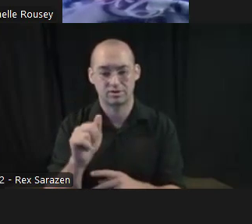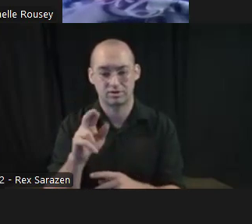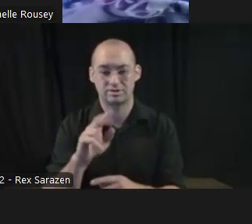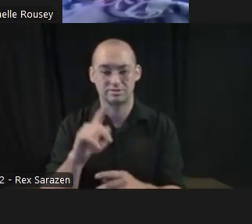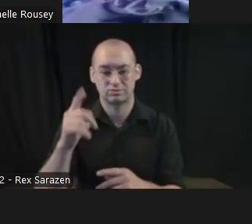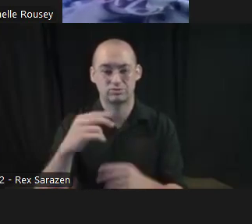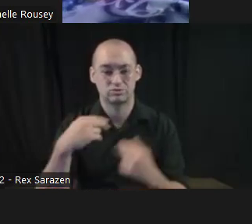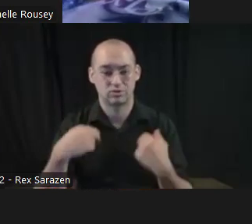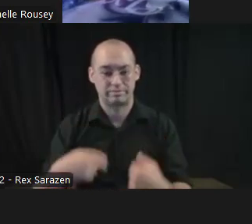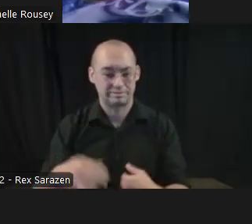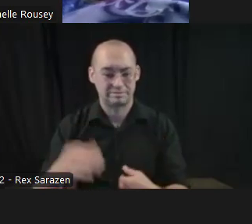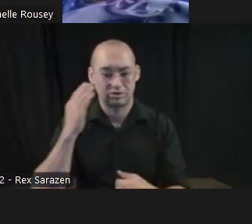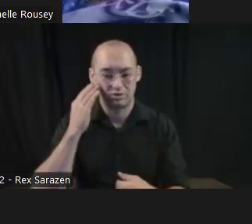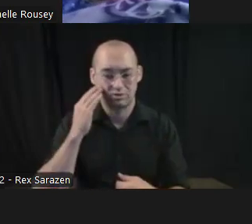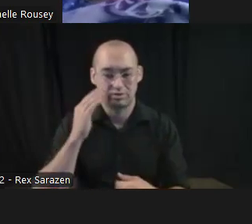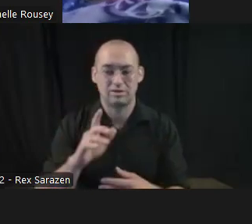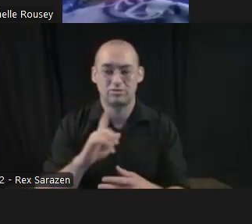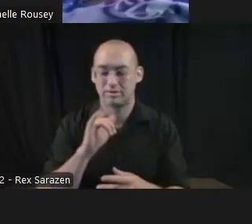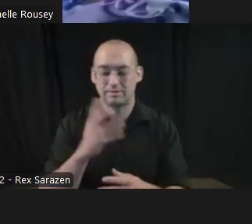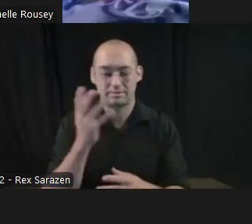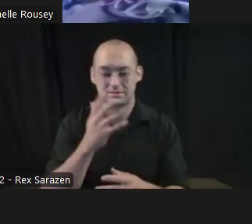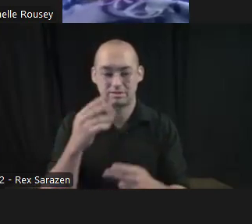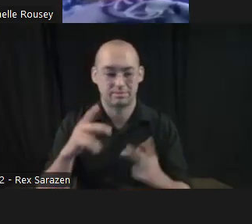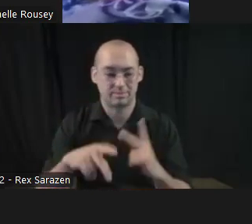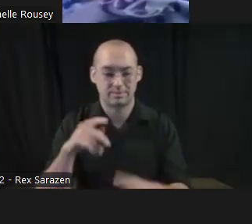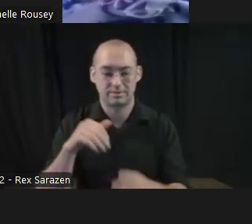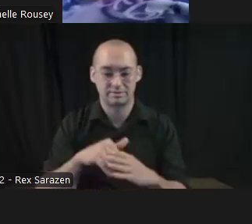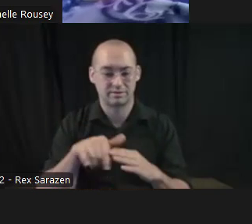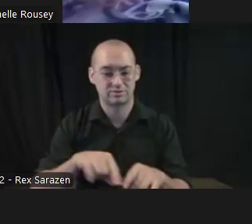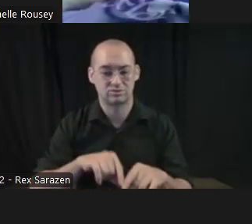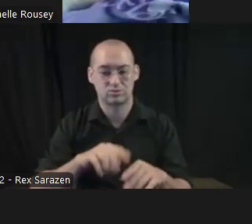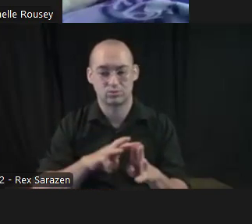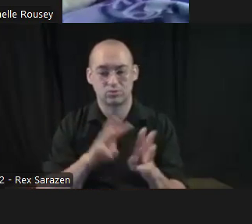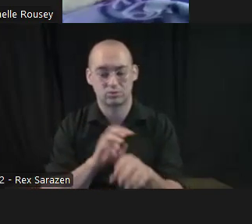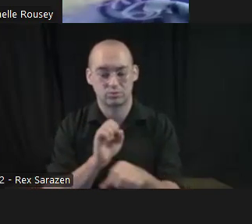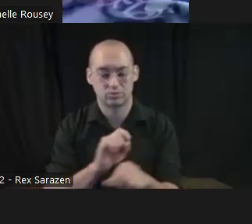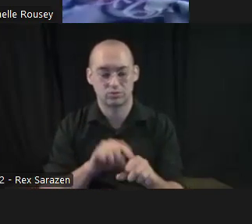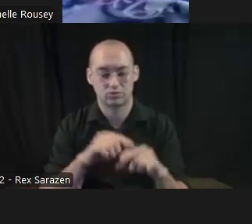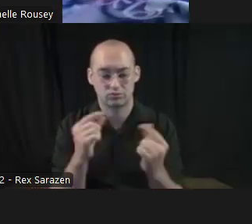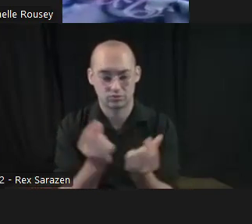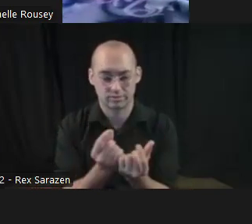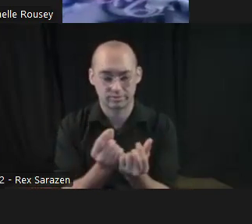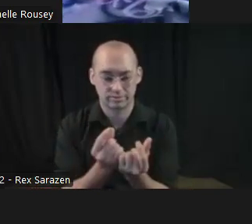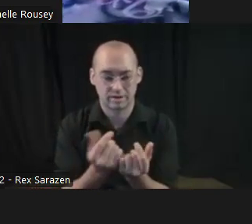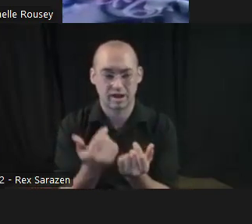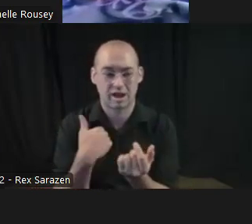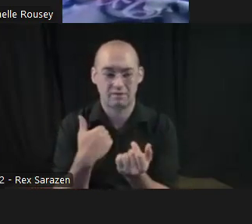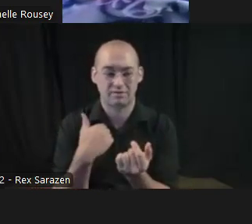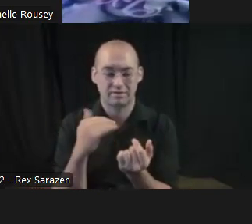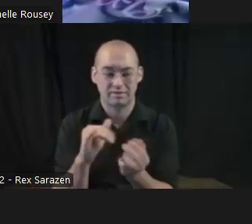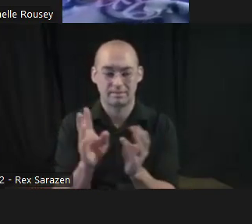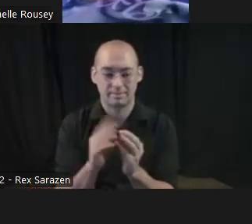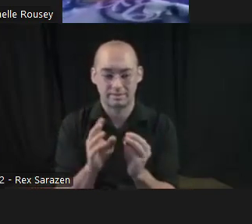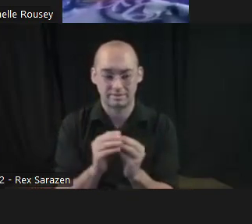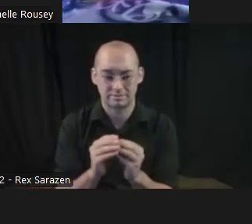know. I mean, there are some really incredible people on this integration work group that are having these meetings, having these